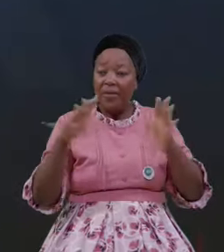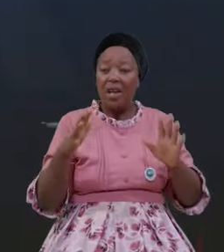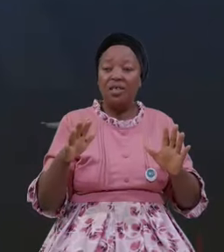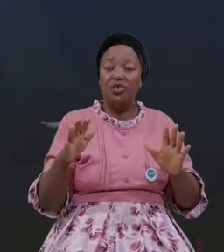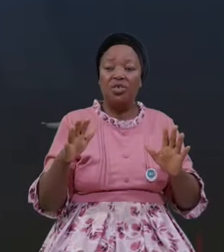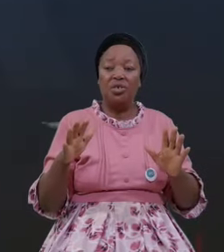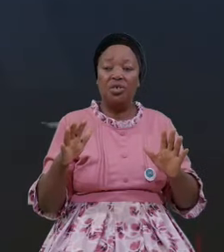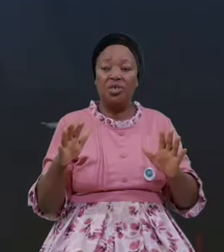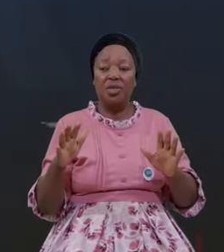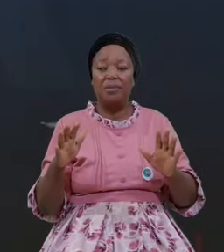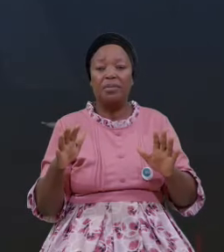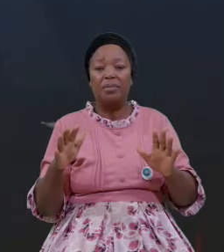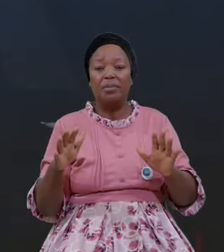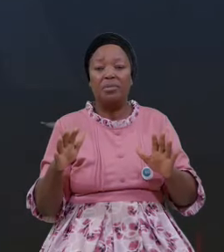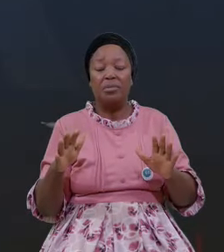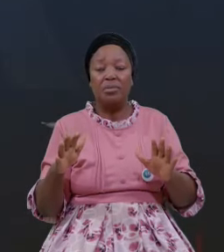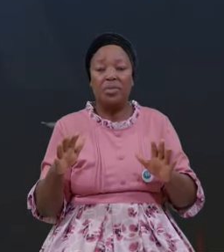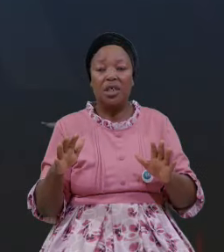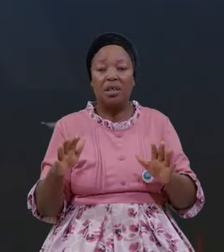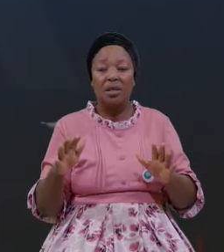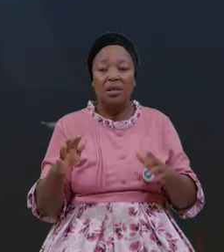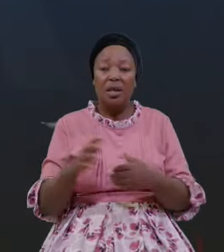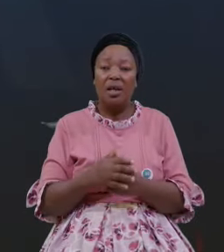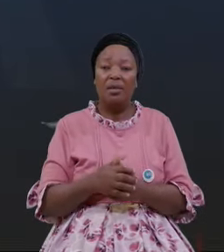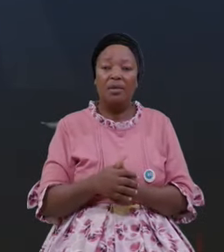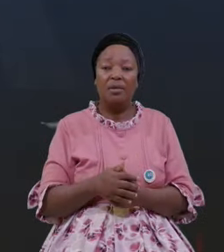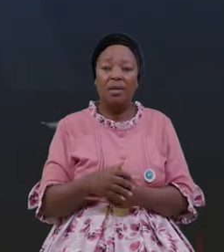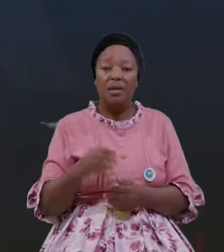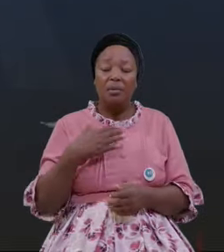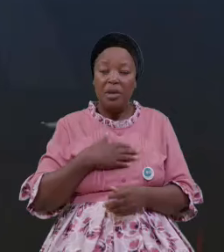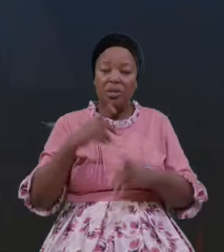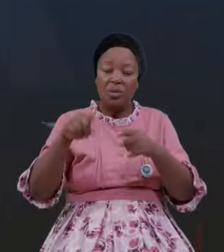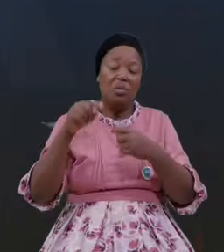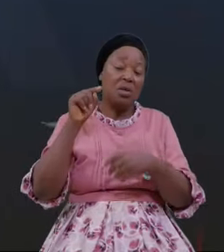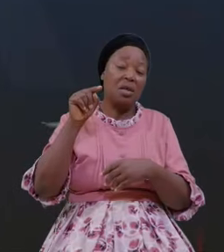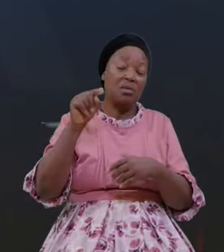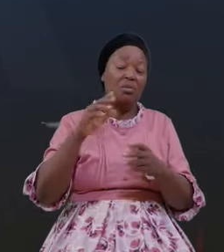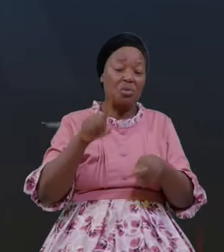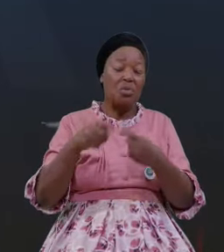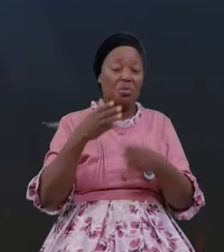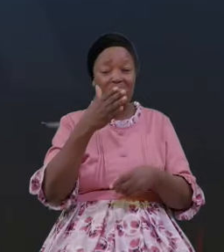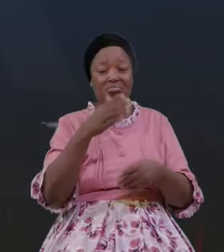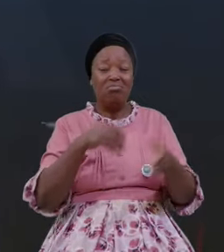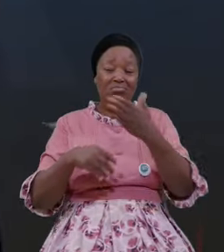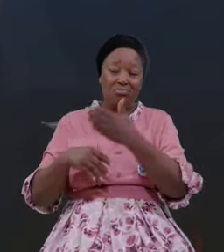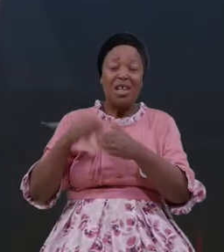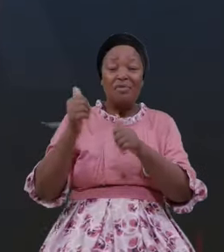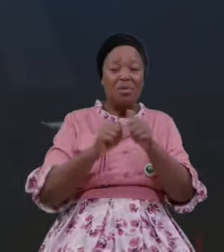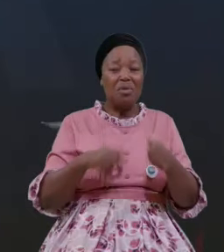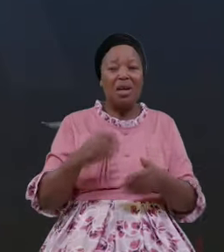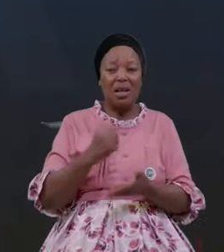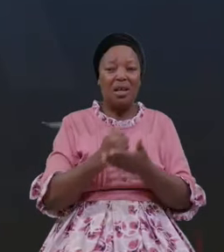left, I'm sure. Please, some down, even by the kitchen. It's a massive crowd, to my